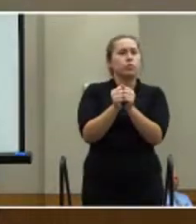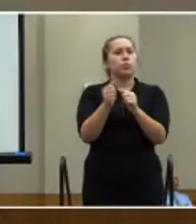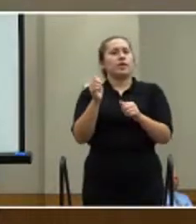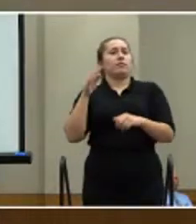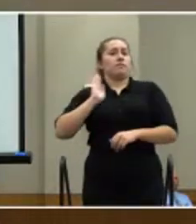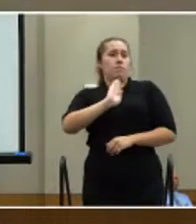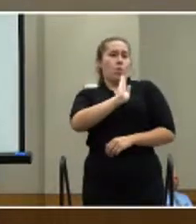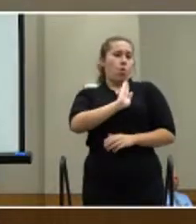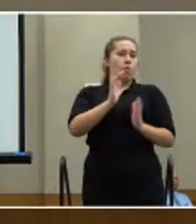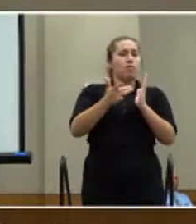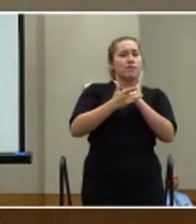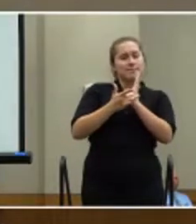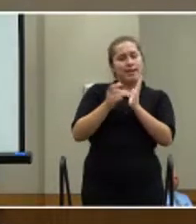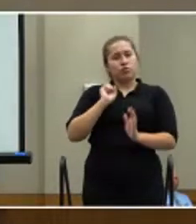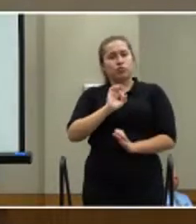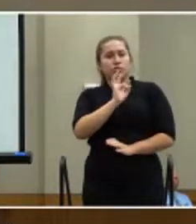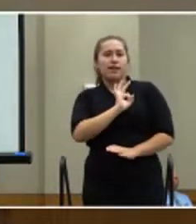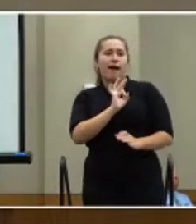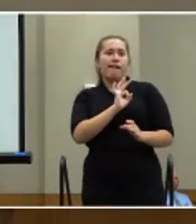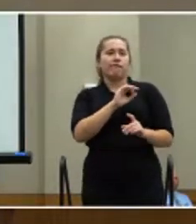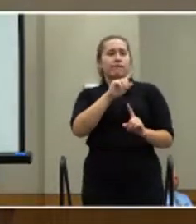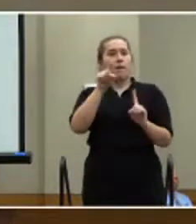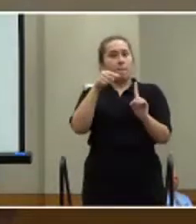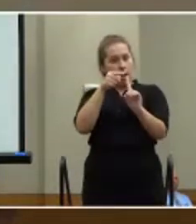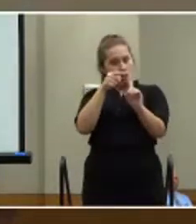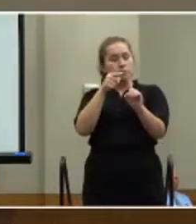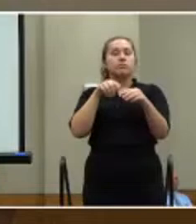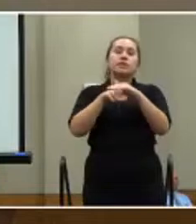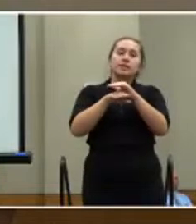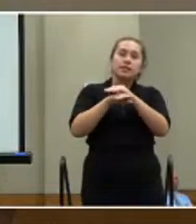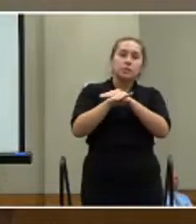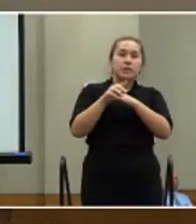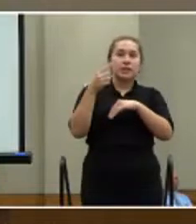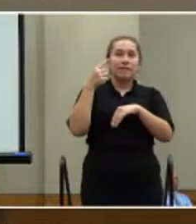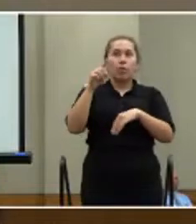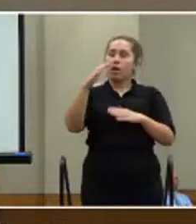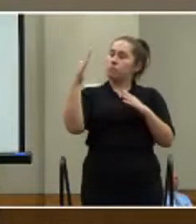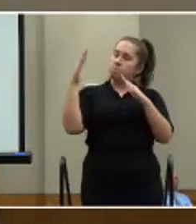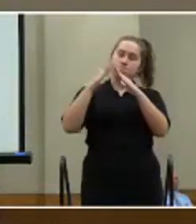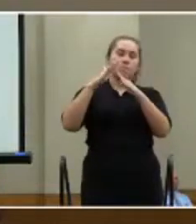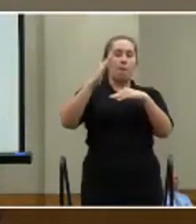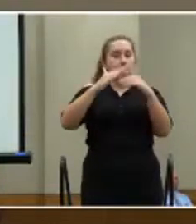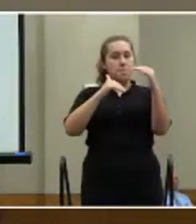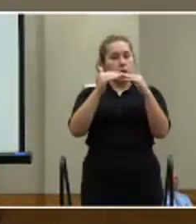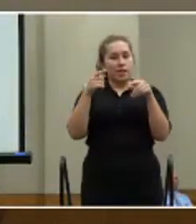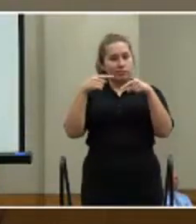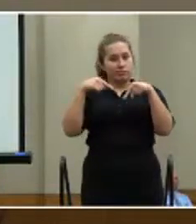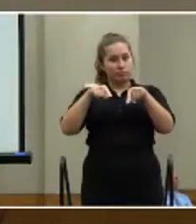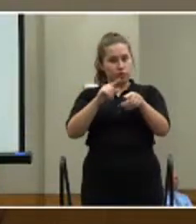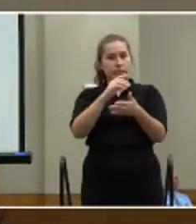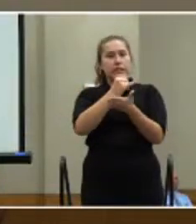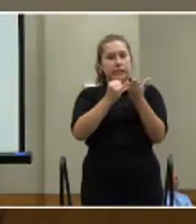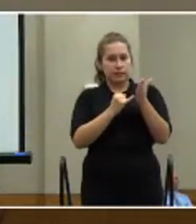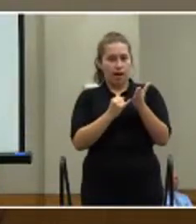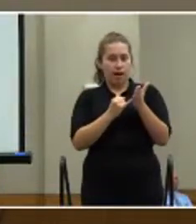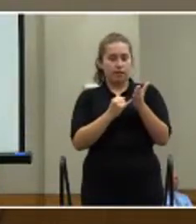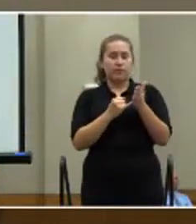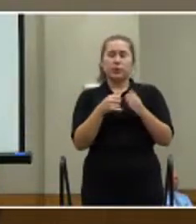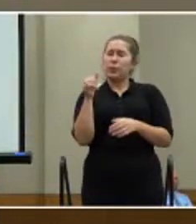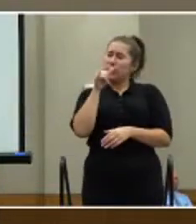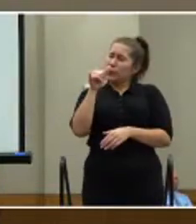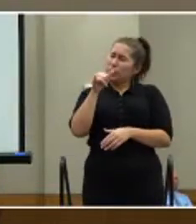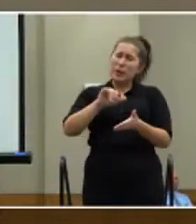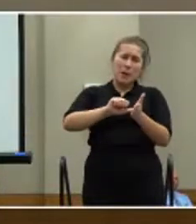technical staff on accessibility of the state-of-the-art facility during the design phase, and we were truly impressed with what we